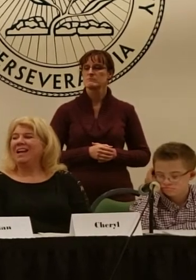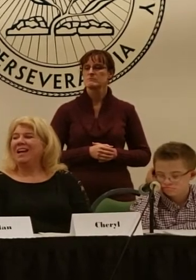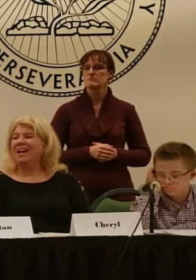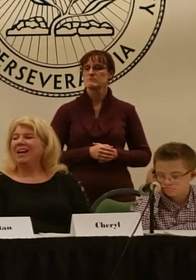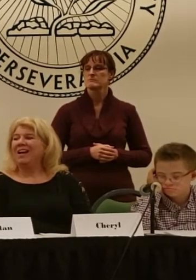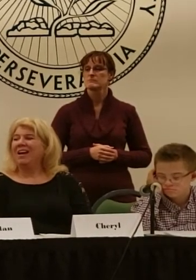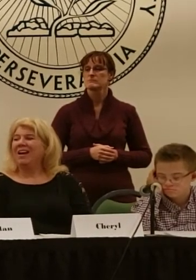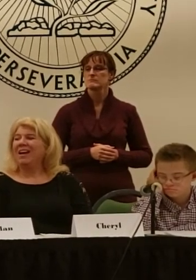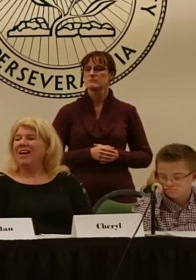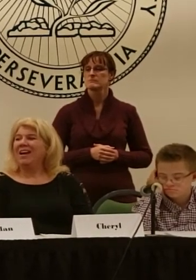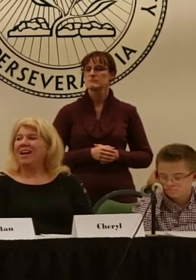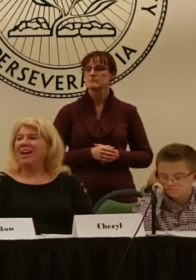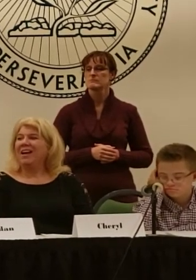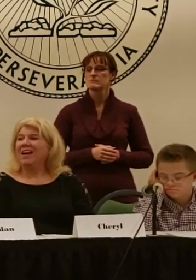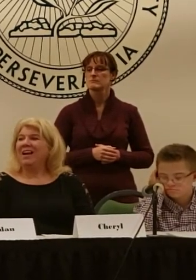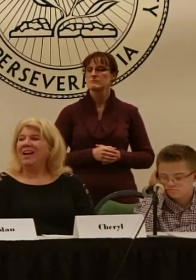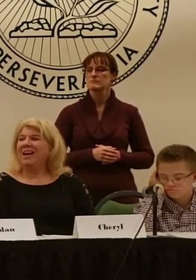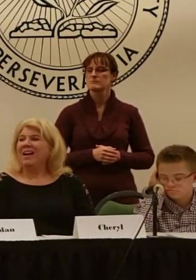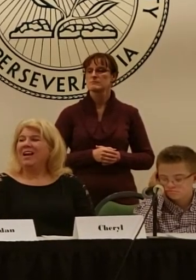called it.